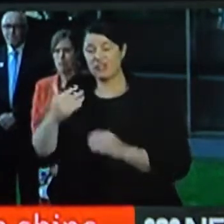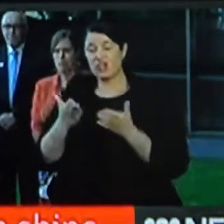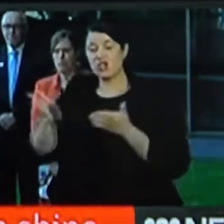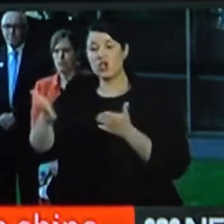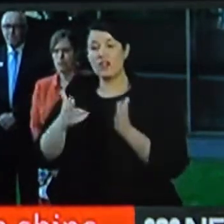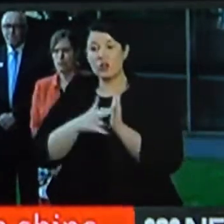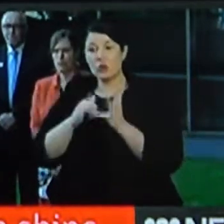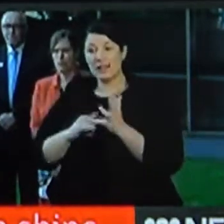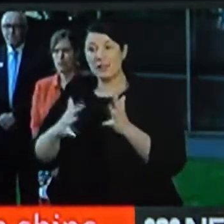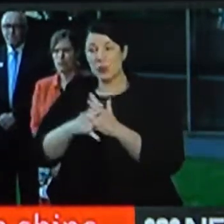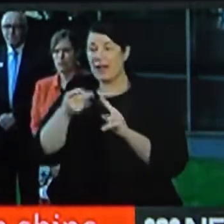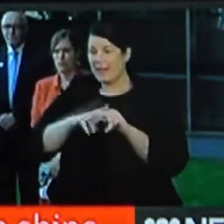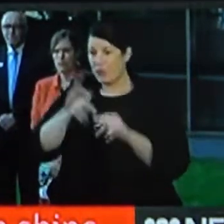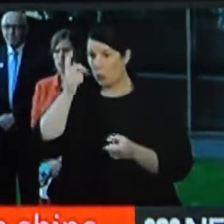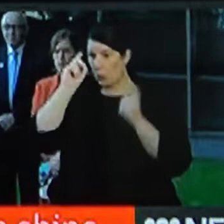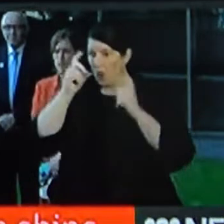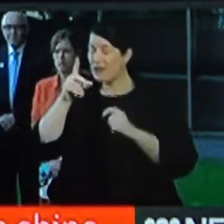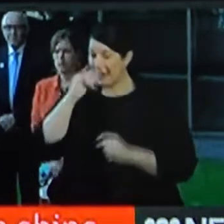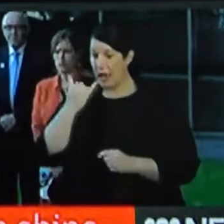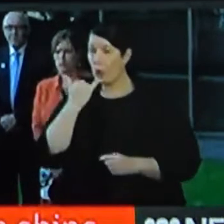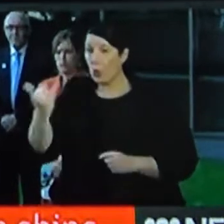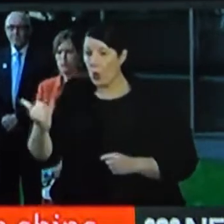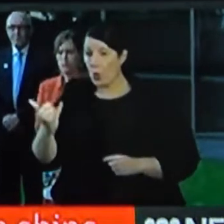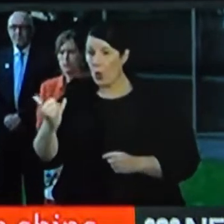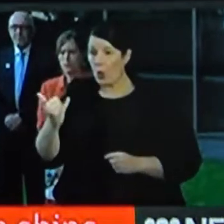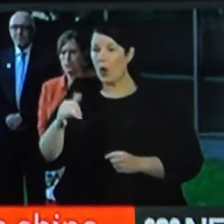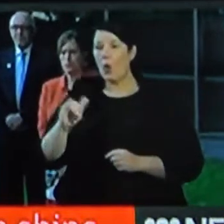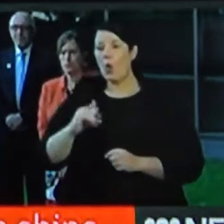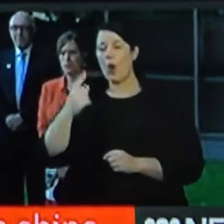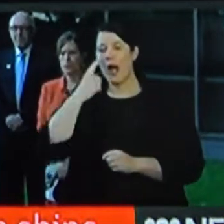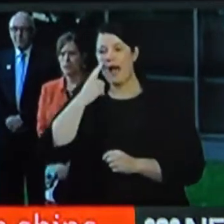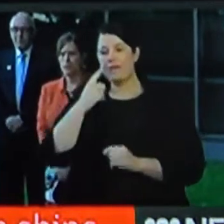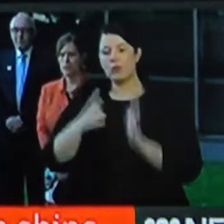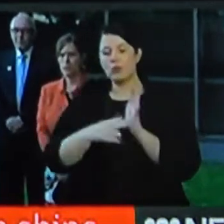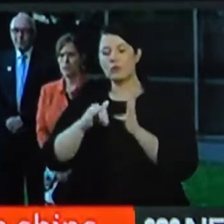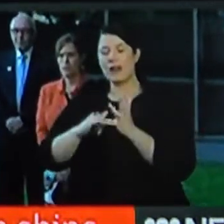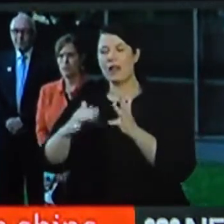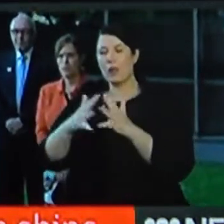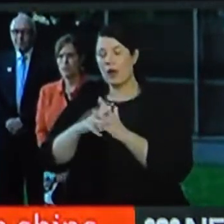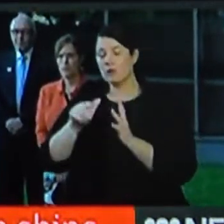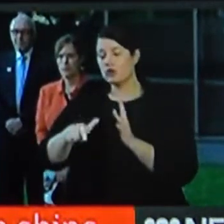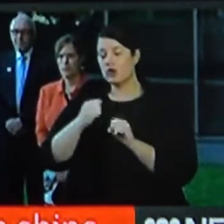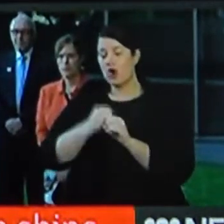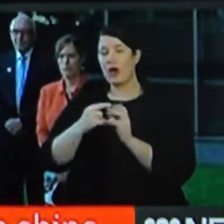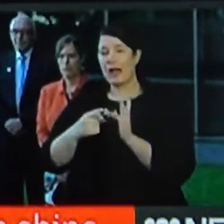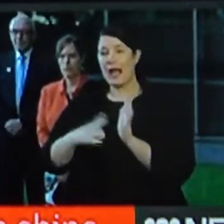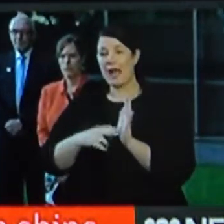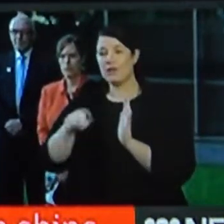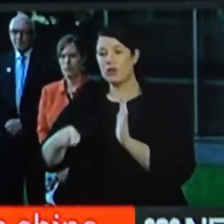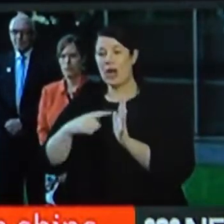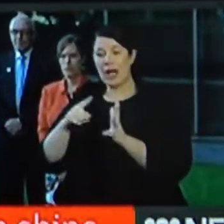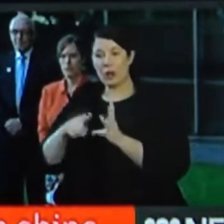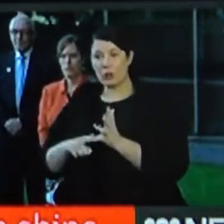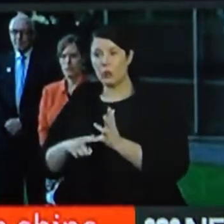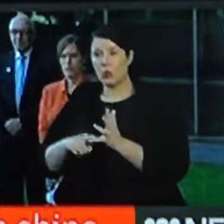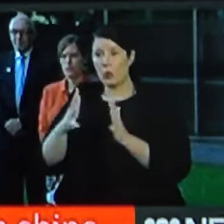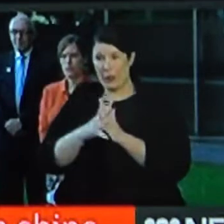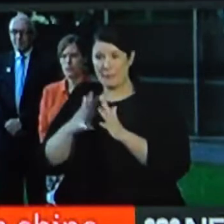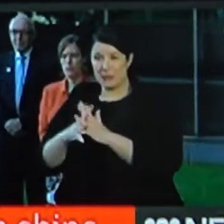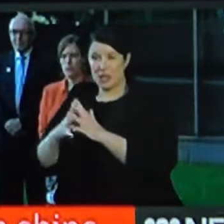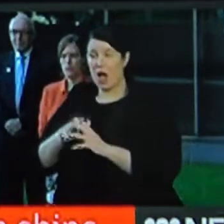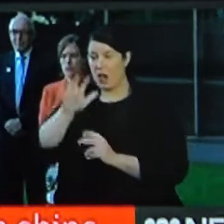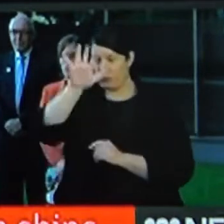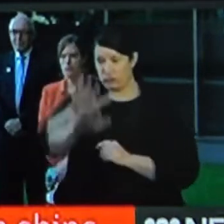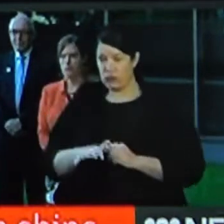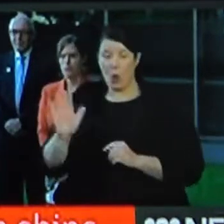if you have a concern, you can ring that number up, or you can go onto newsouthwales.gov.au to get the latest information, to get the latest advice, and